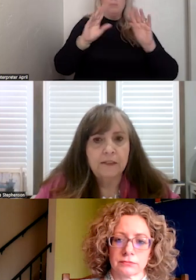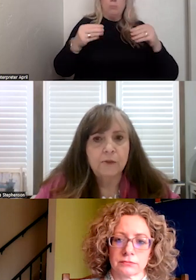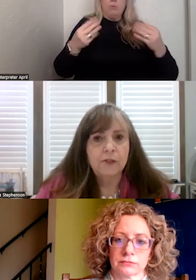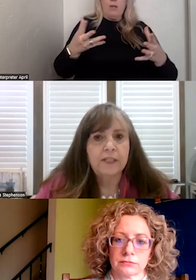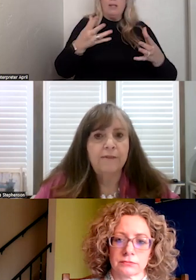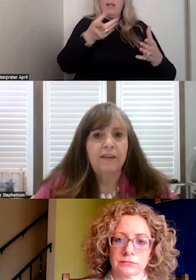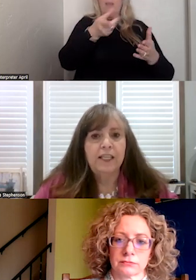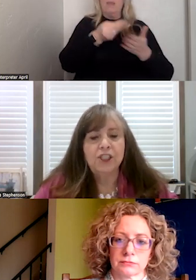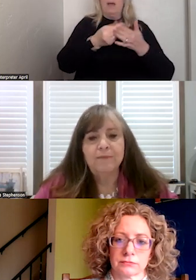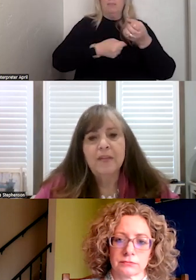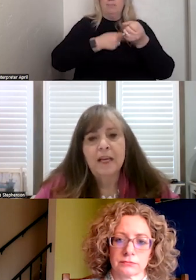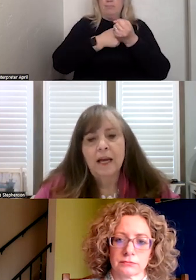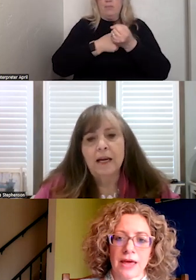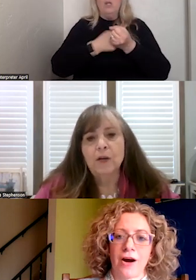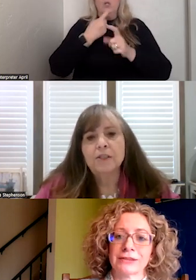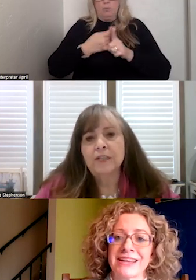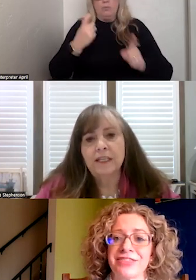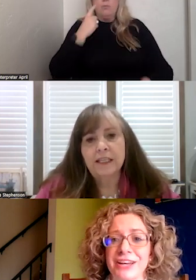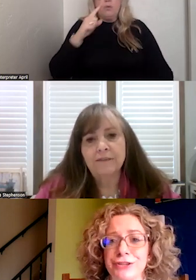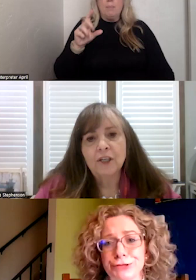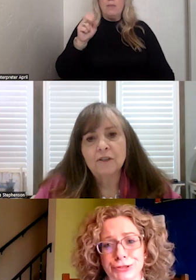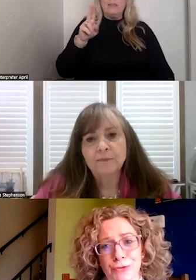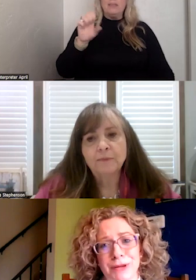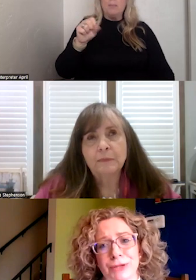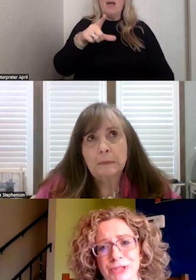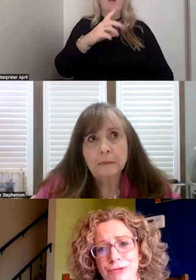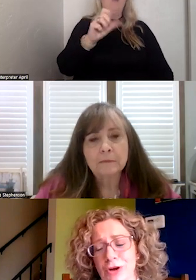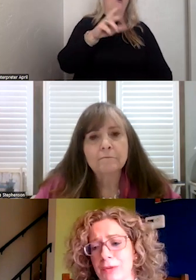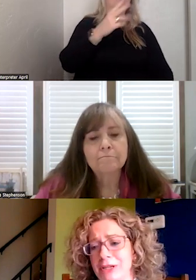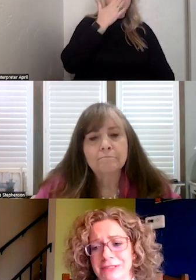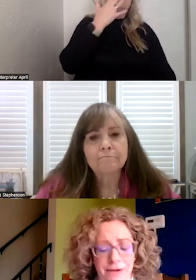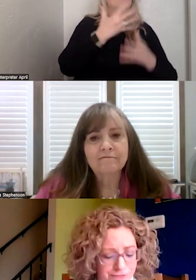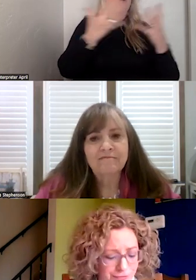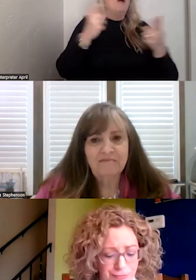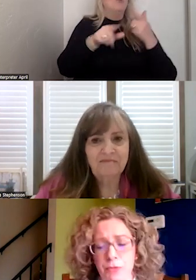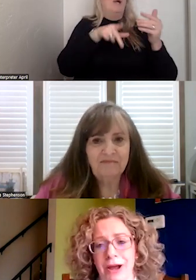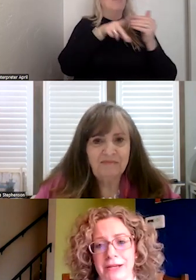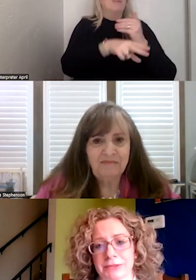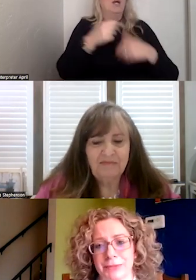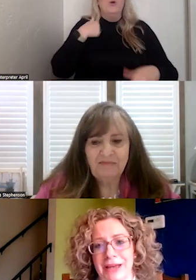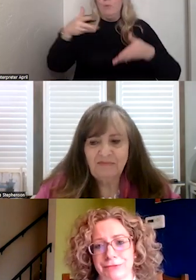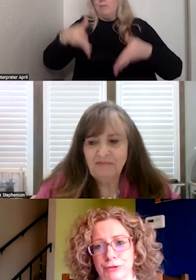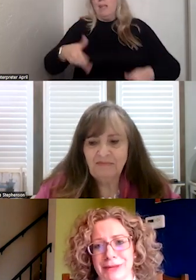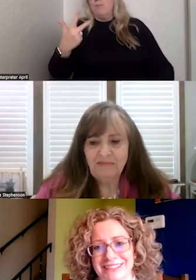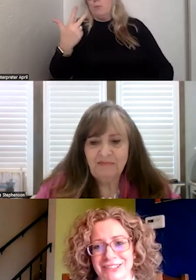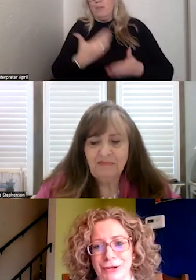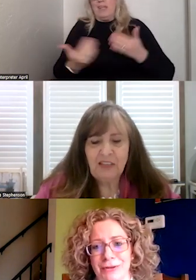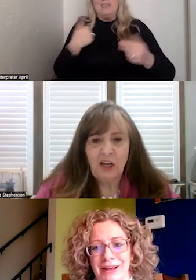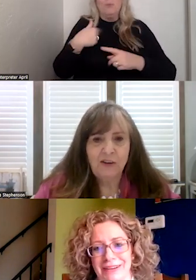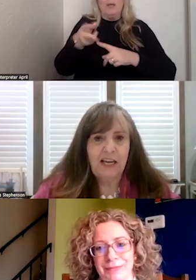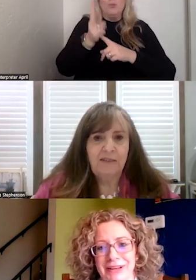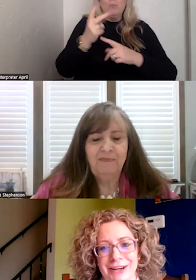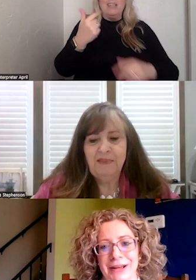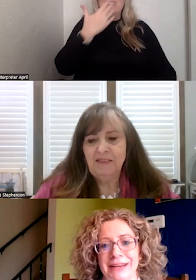by the Sozo Foundation. And I also Arlene, thank you so much. I'm so sorry. We just have 3 more items and we have 2 minutes.